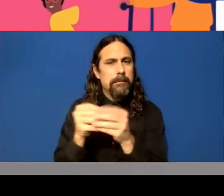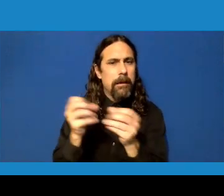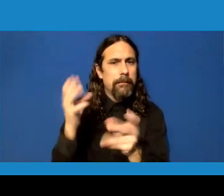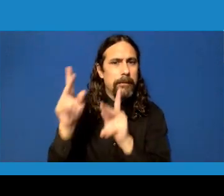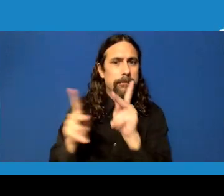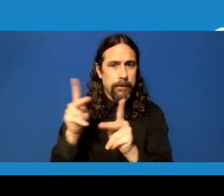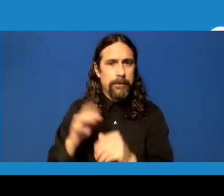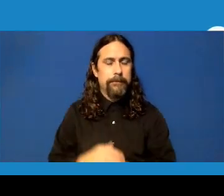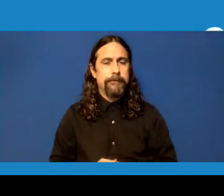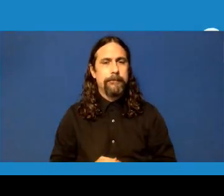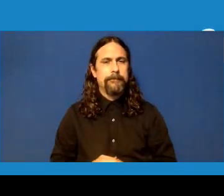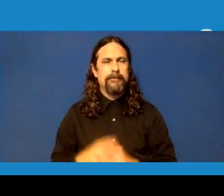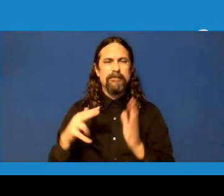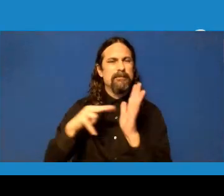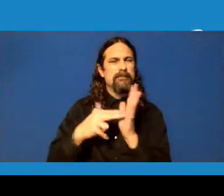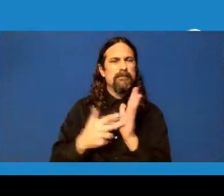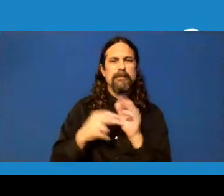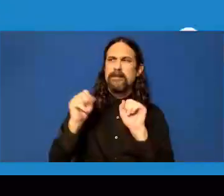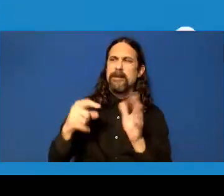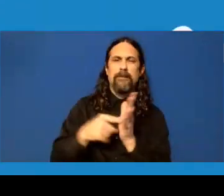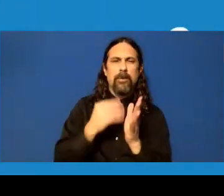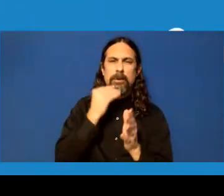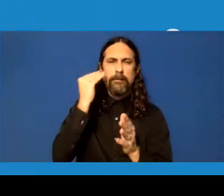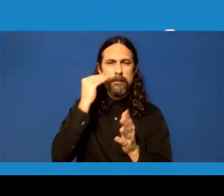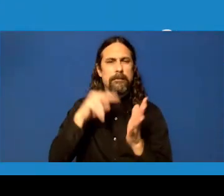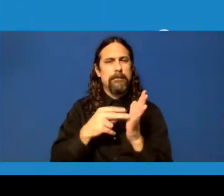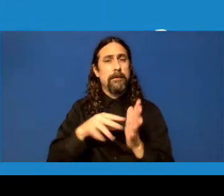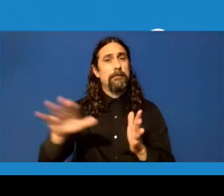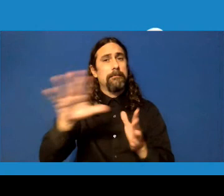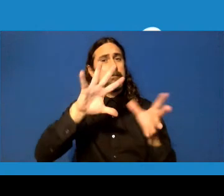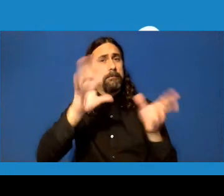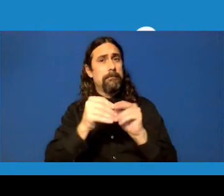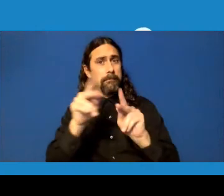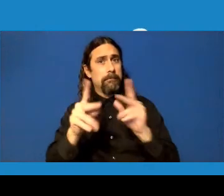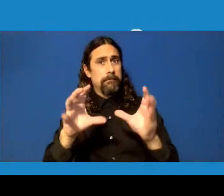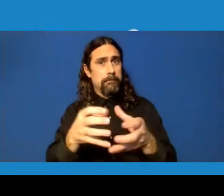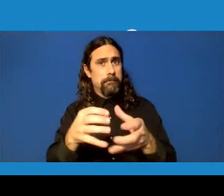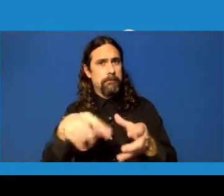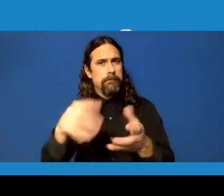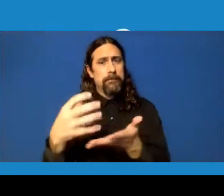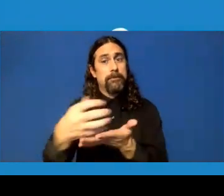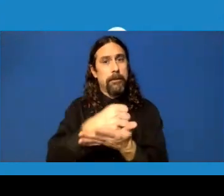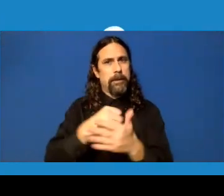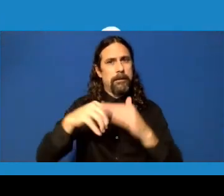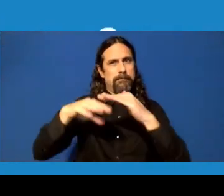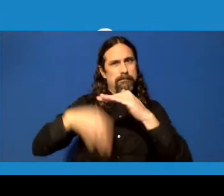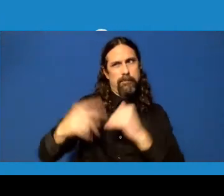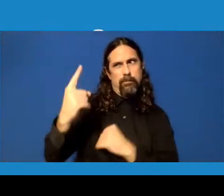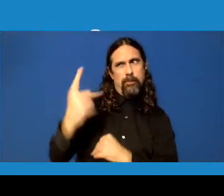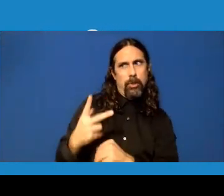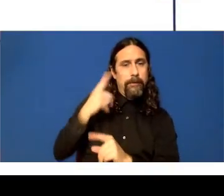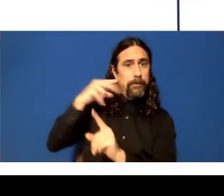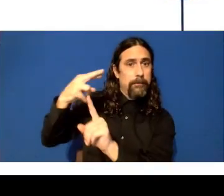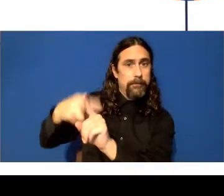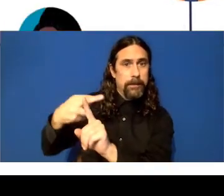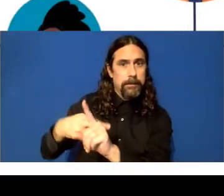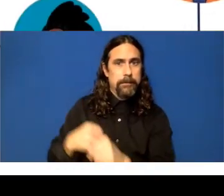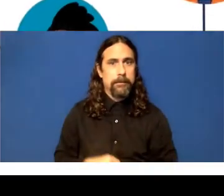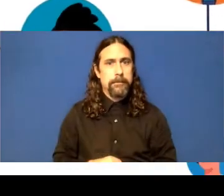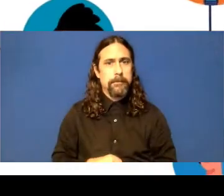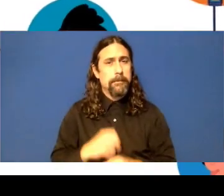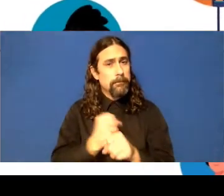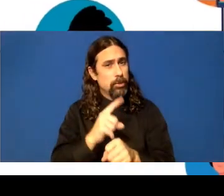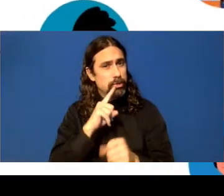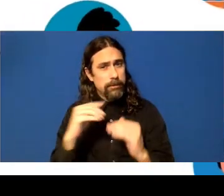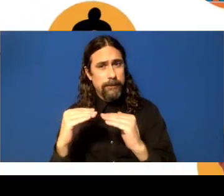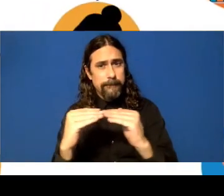considered affordable if it costs about 1/3 or less of your household income. To ensure fairness and equality,